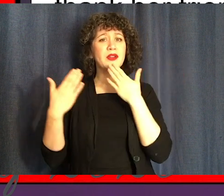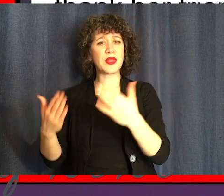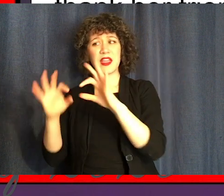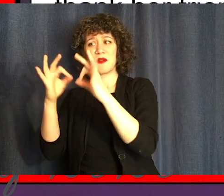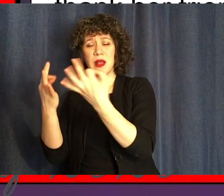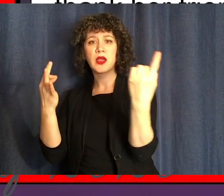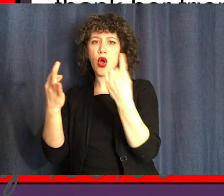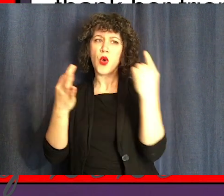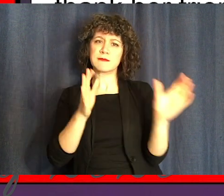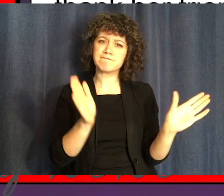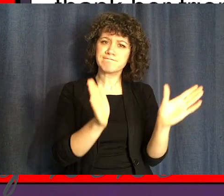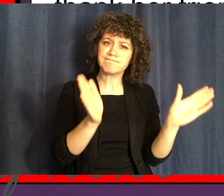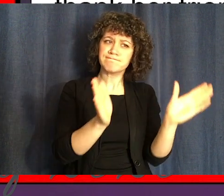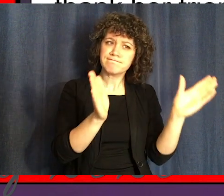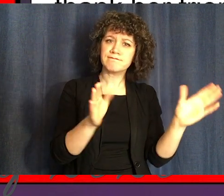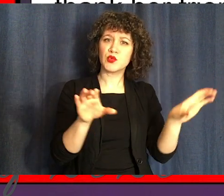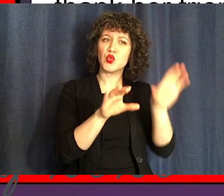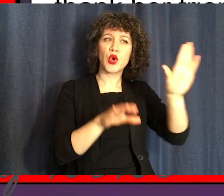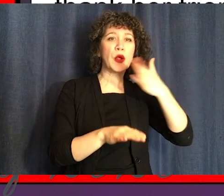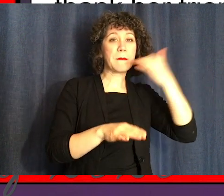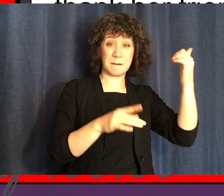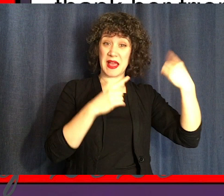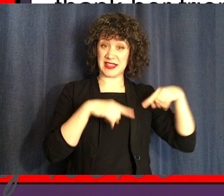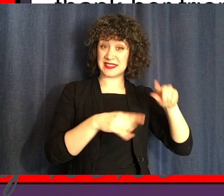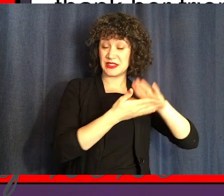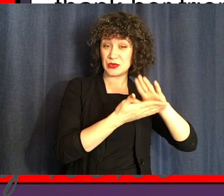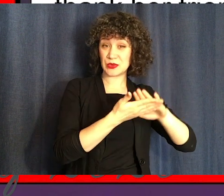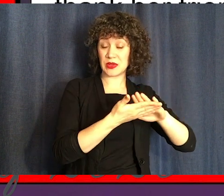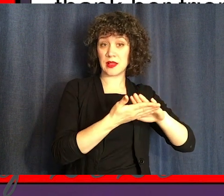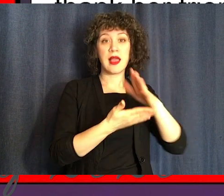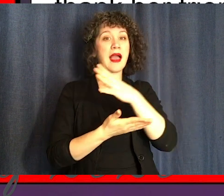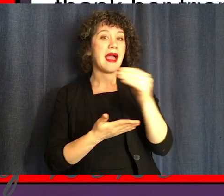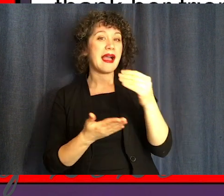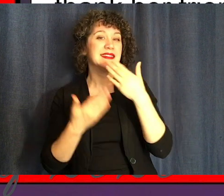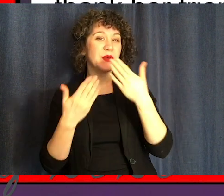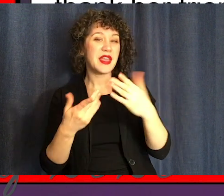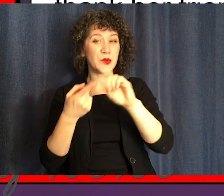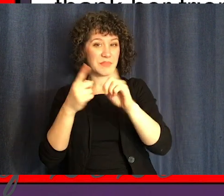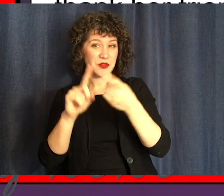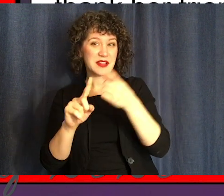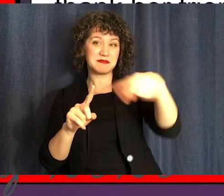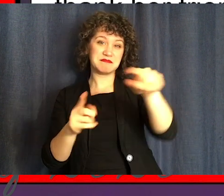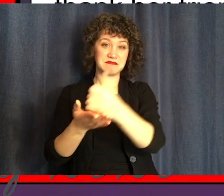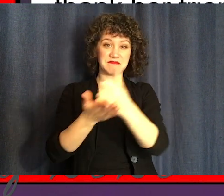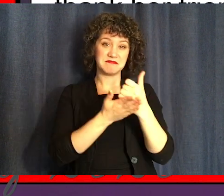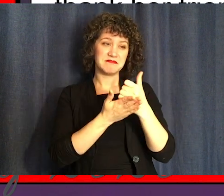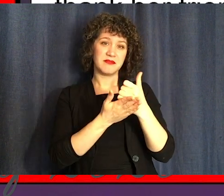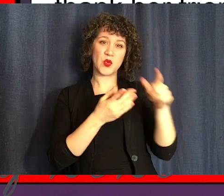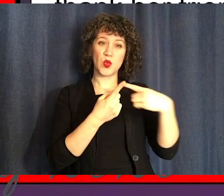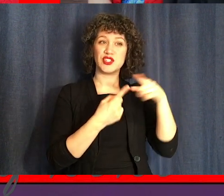in school and extend a thank you to her friends for helping her when she needed it.